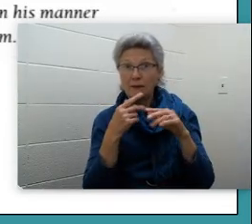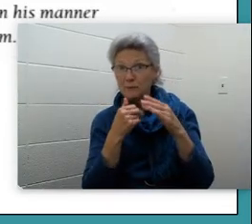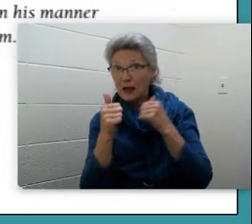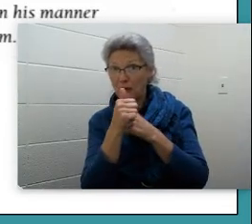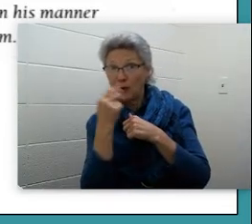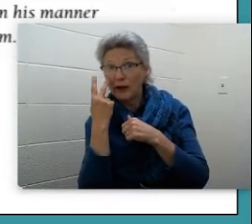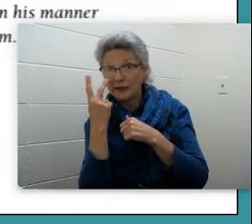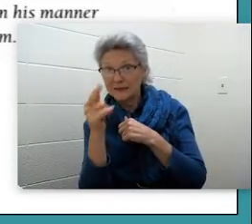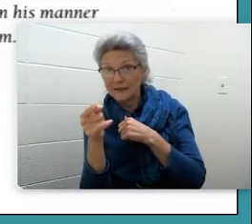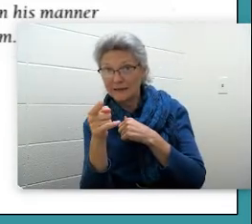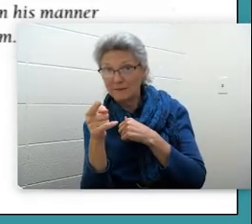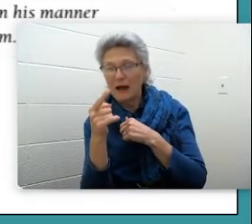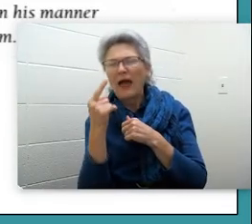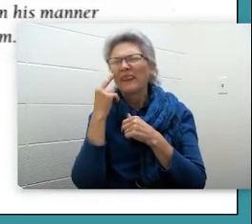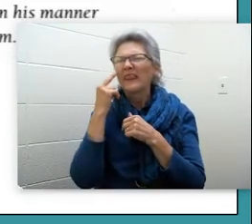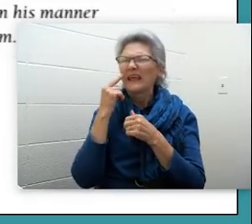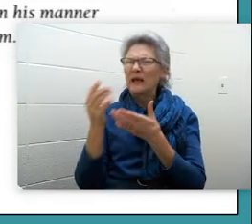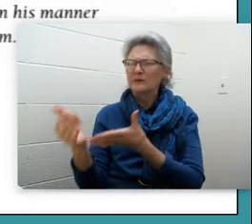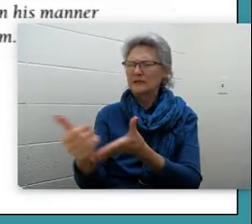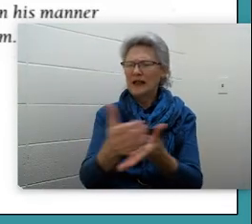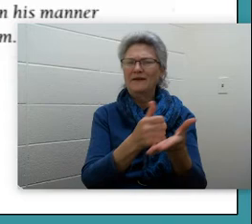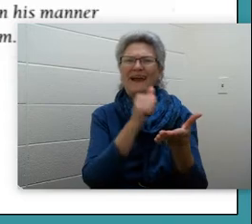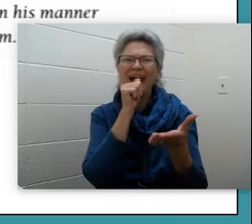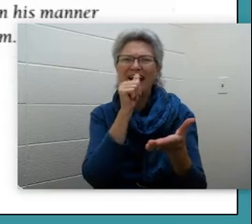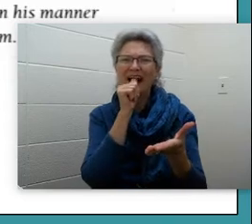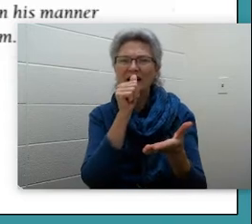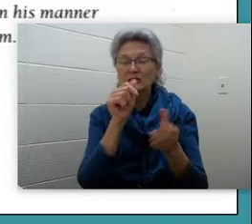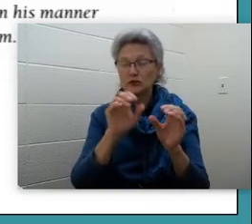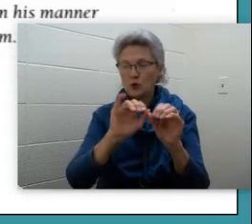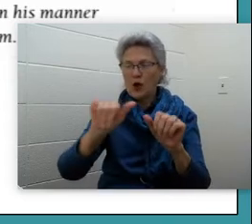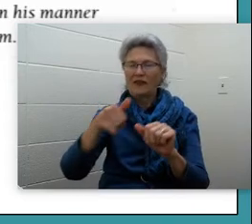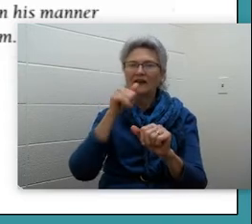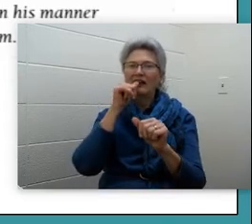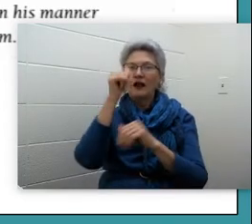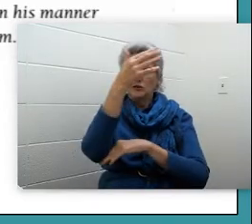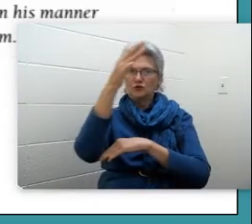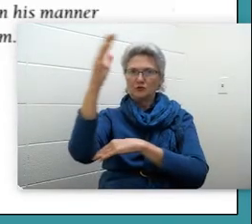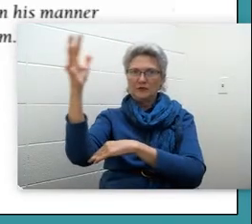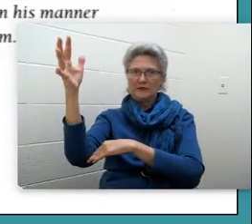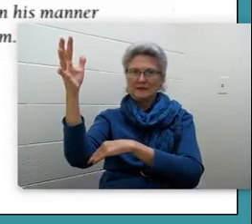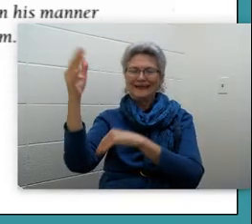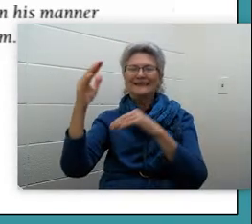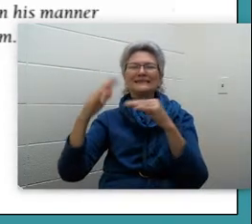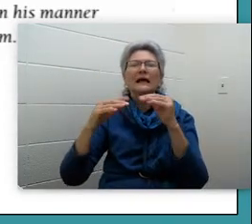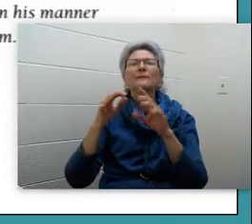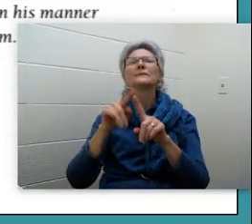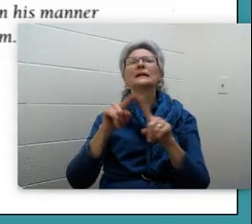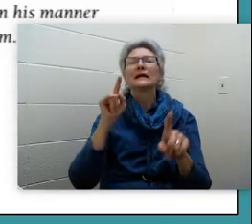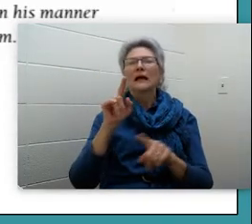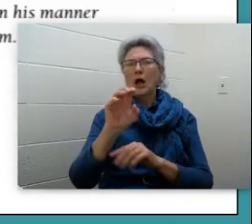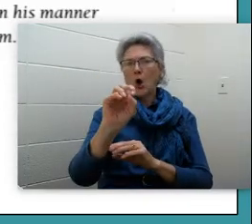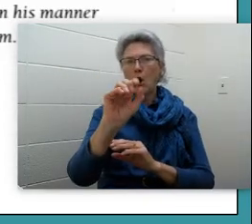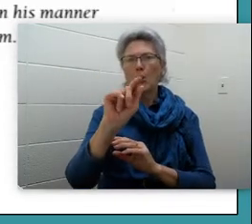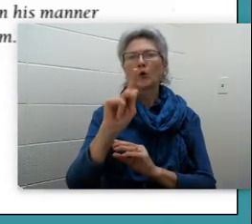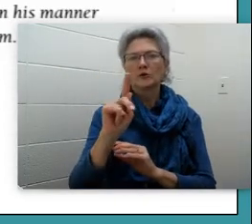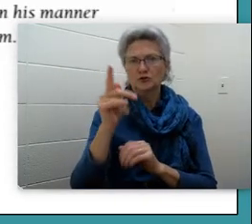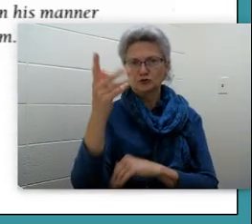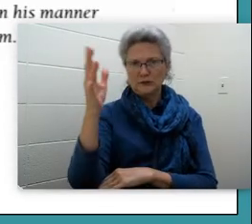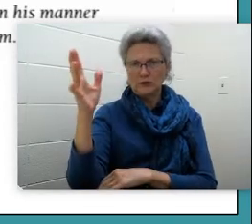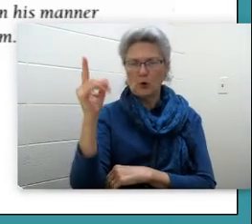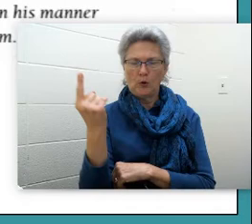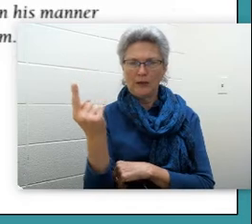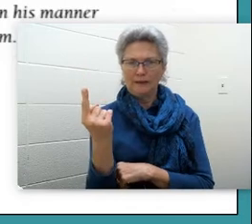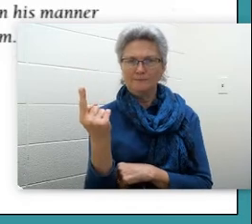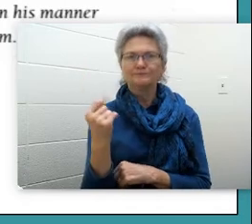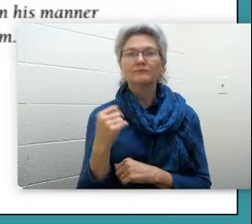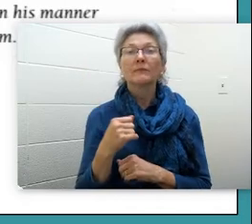I think he gathered acorns, as there were no other nut-bearing trees than oaks near. In 4 or 5